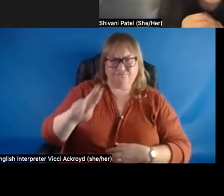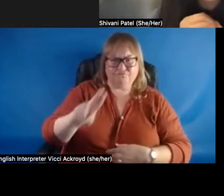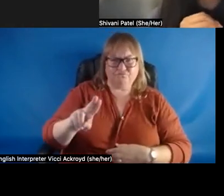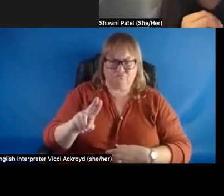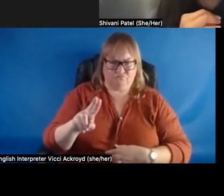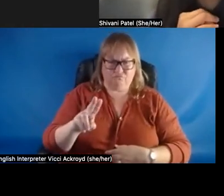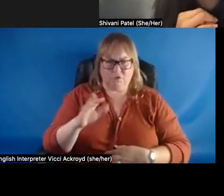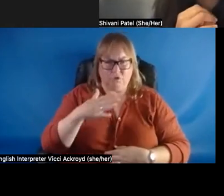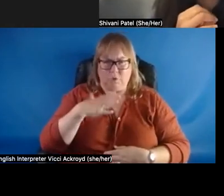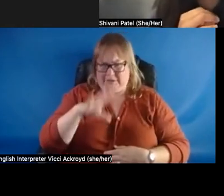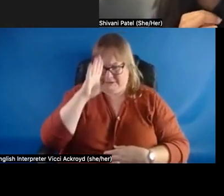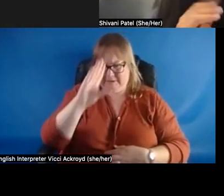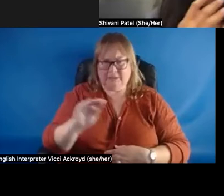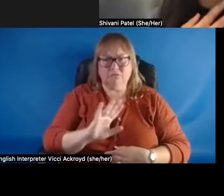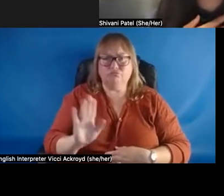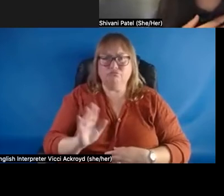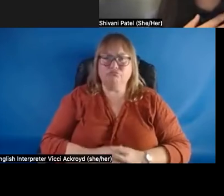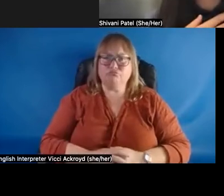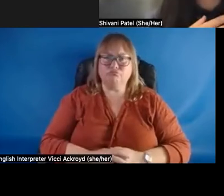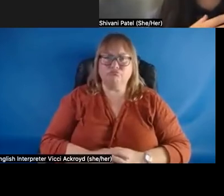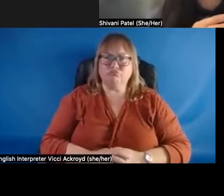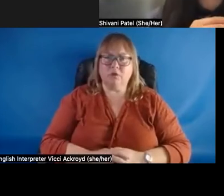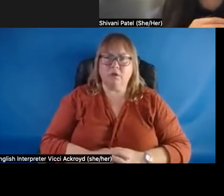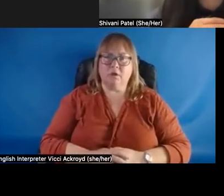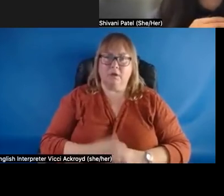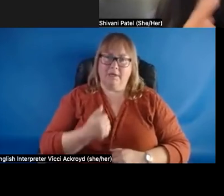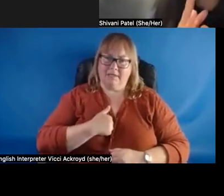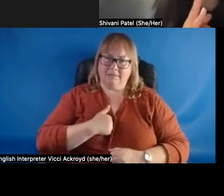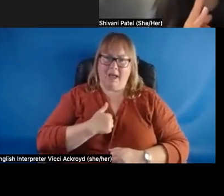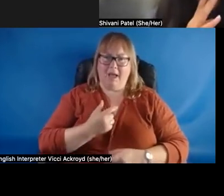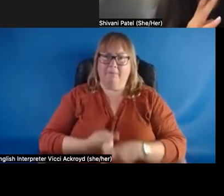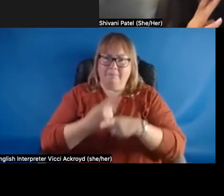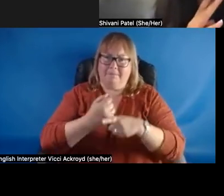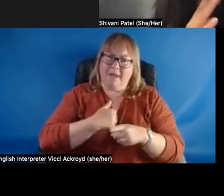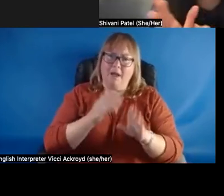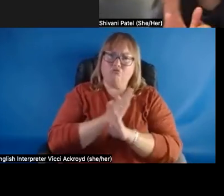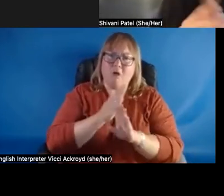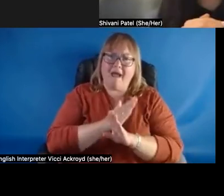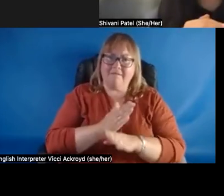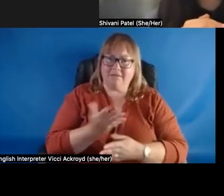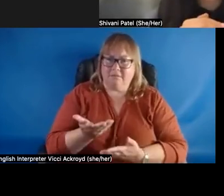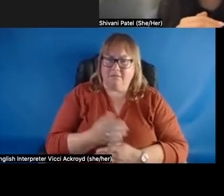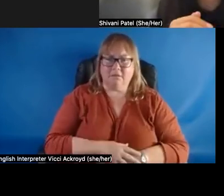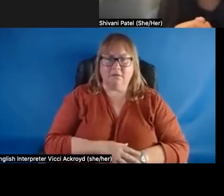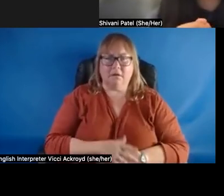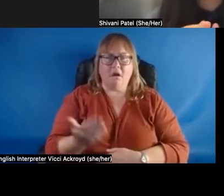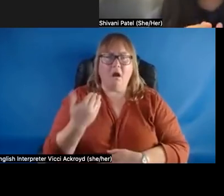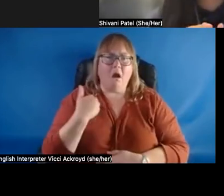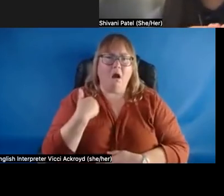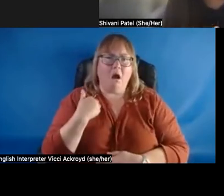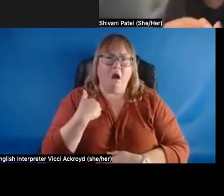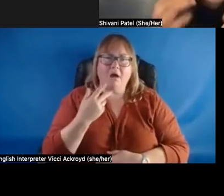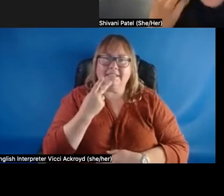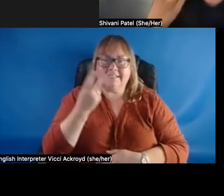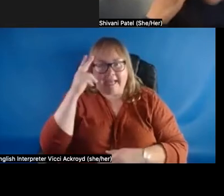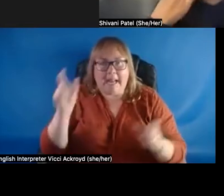name, even though it can be like a private thing, or if people are like, oh well, it's just your last name, it doesn't